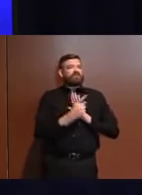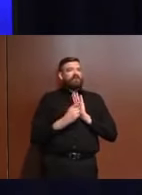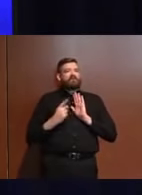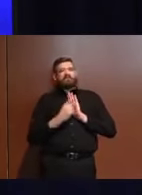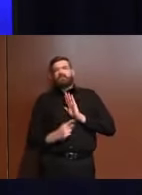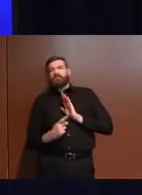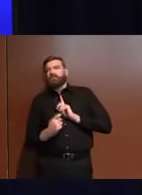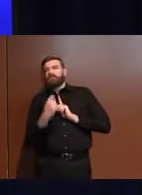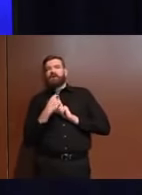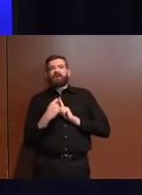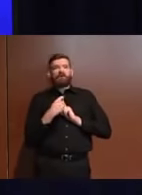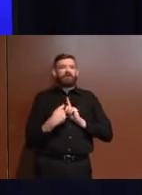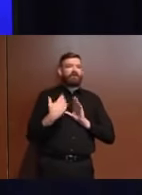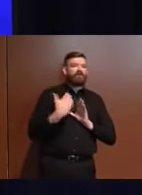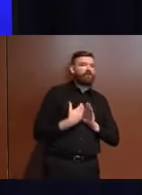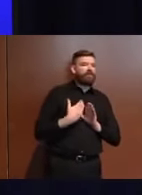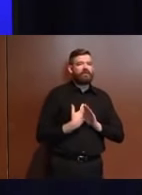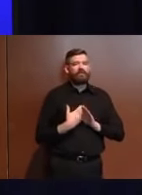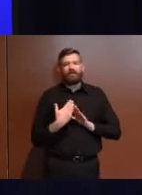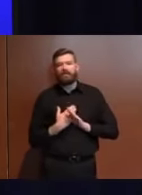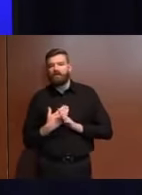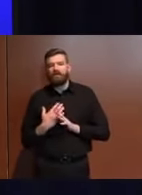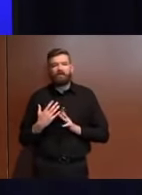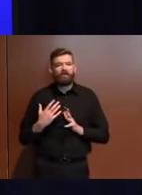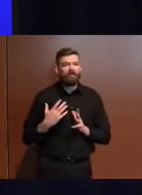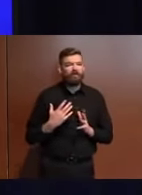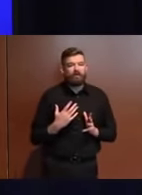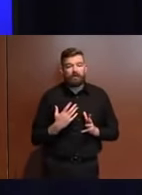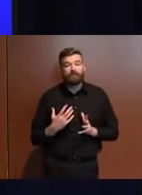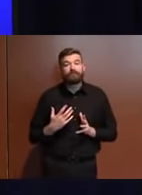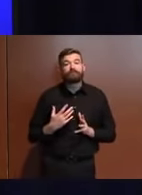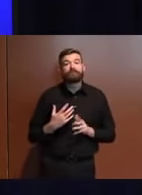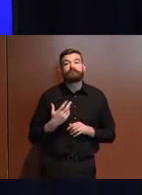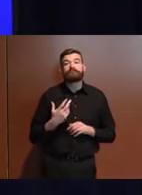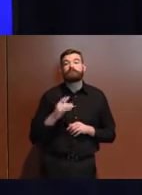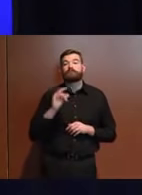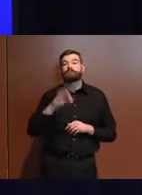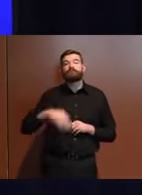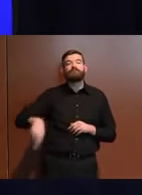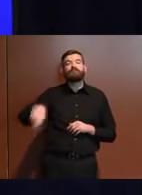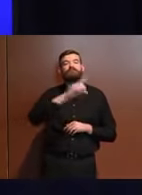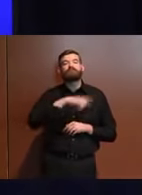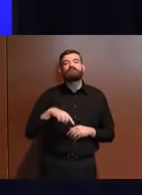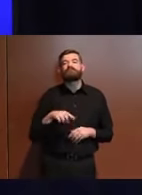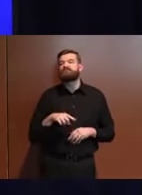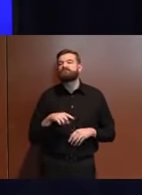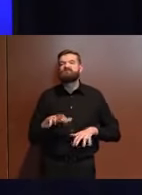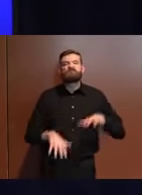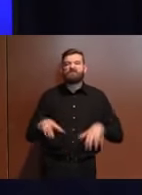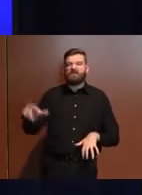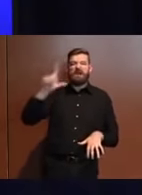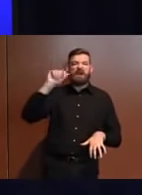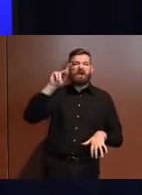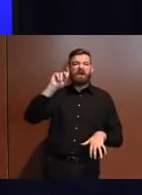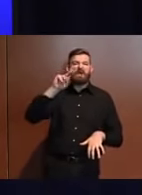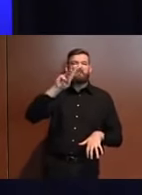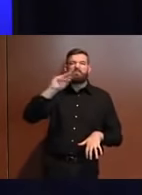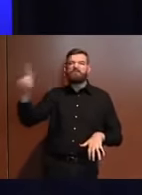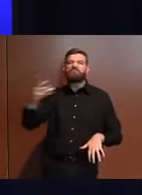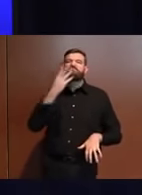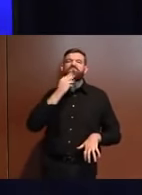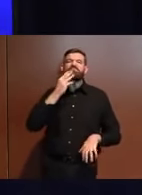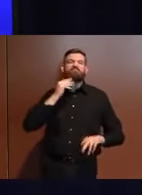of anti-Semitic behavior, whether that's on social media, whether that's graffiti, whether that's verbal harassment, that will